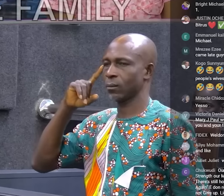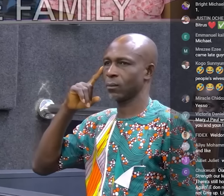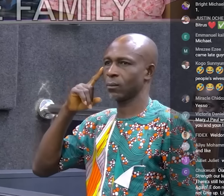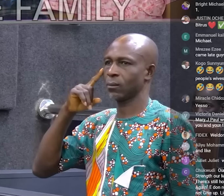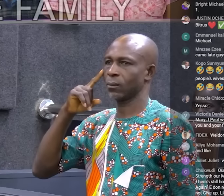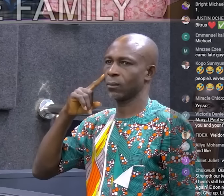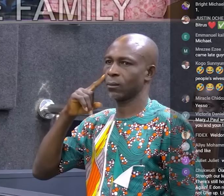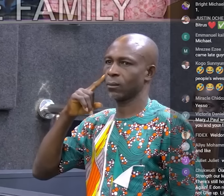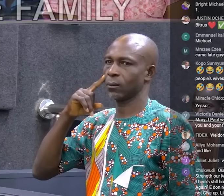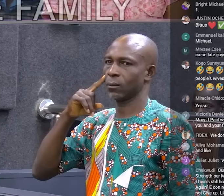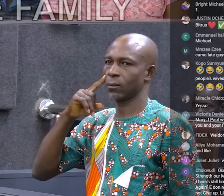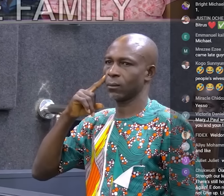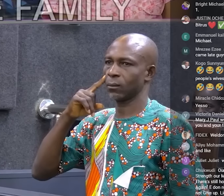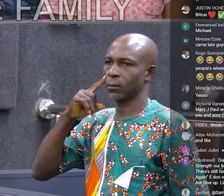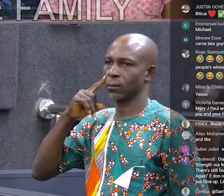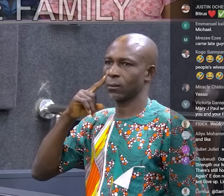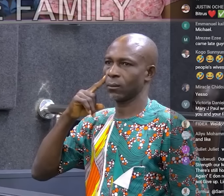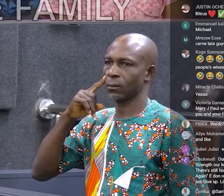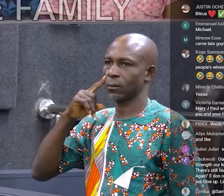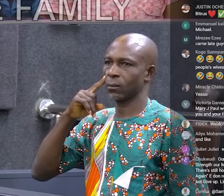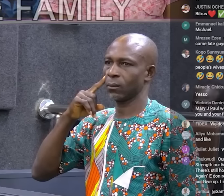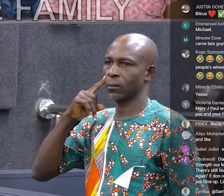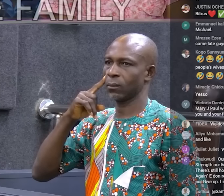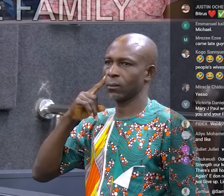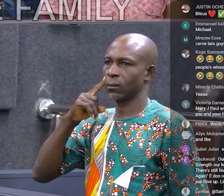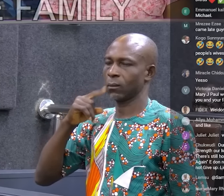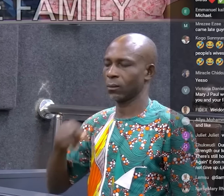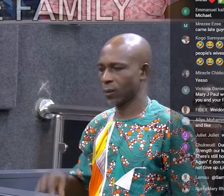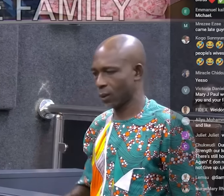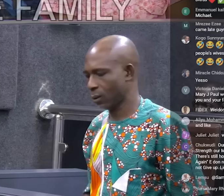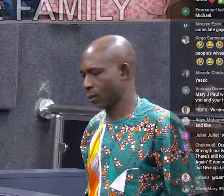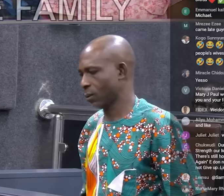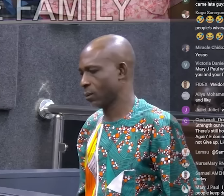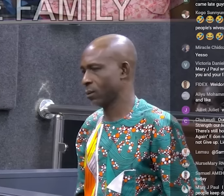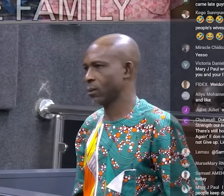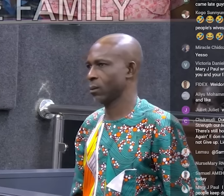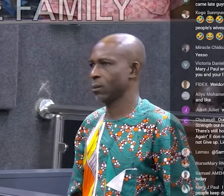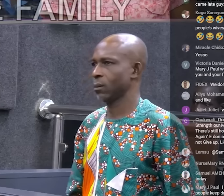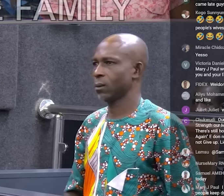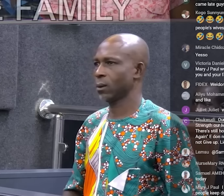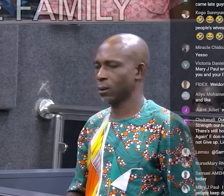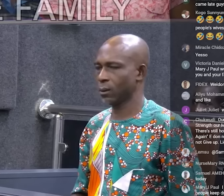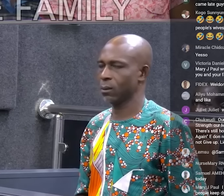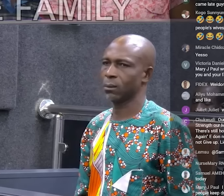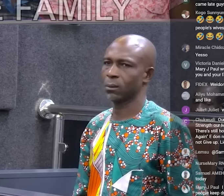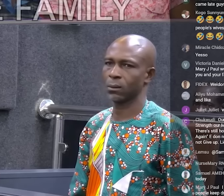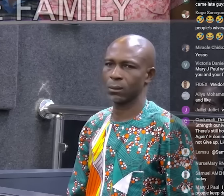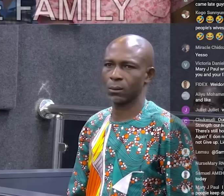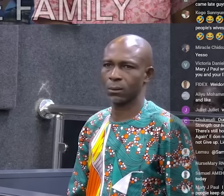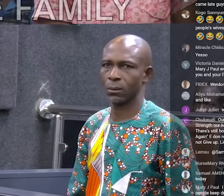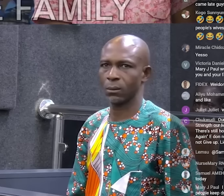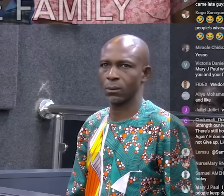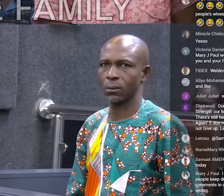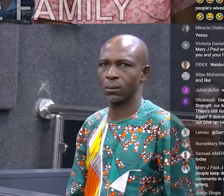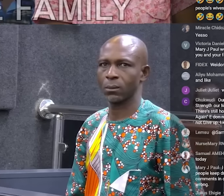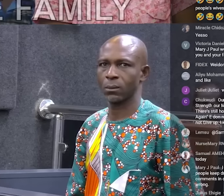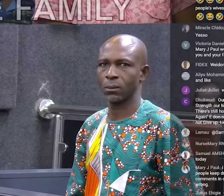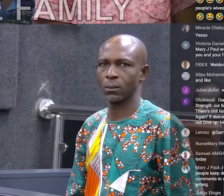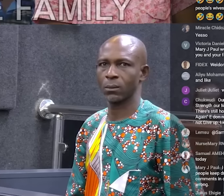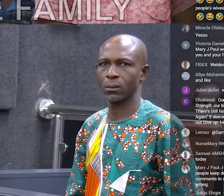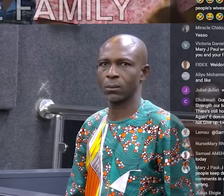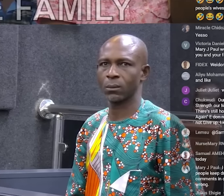Our police. Make we involve police, make we involve DSS. Yes, sir. Now waiting I that man from that village, he